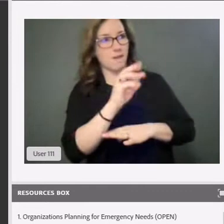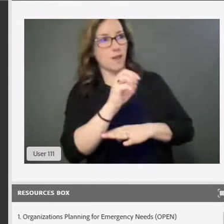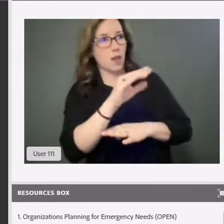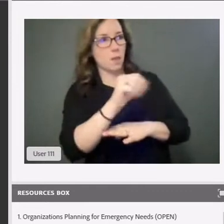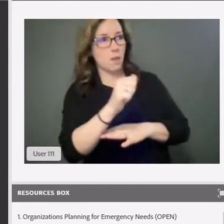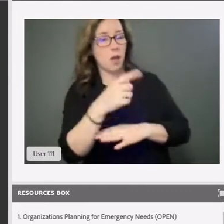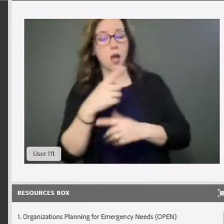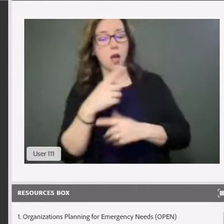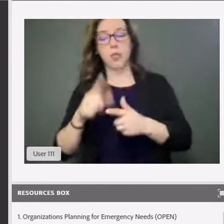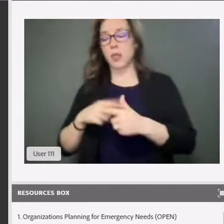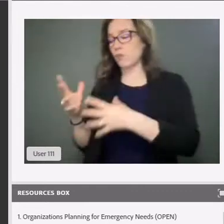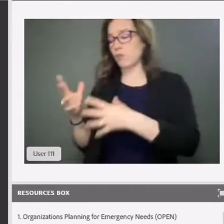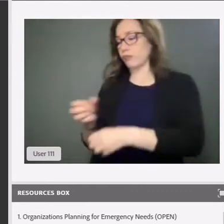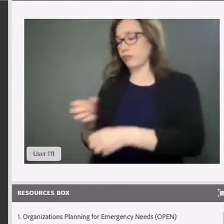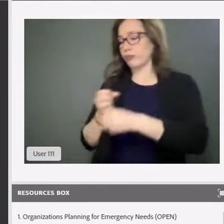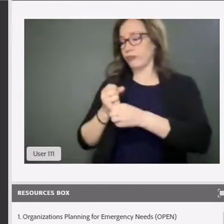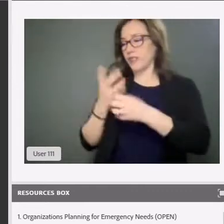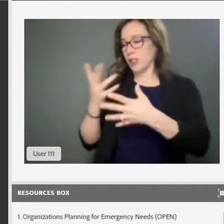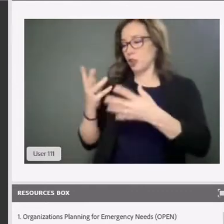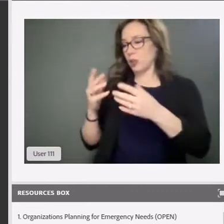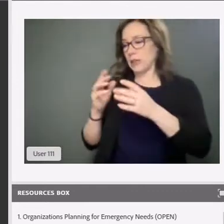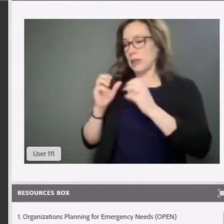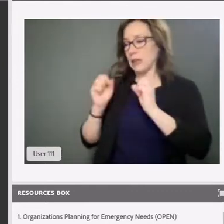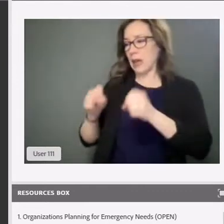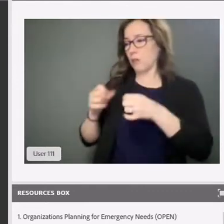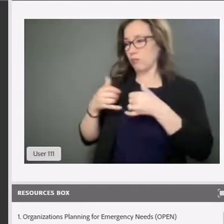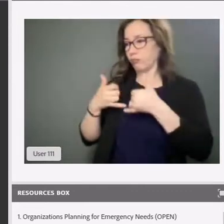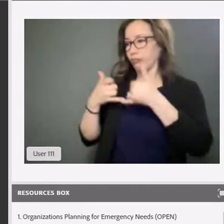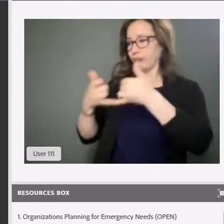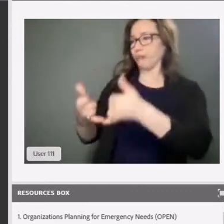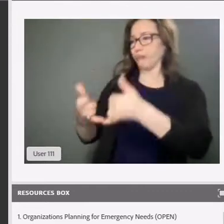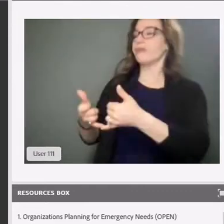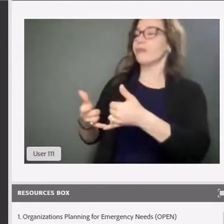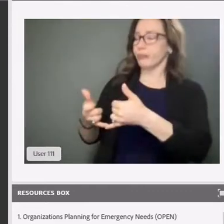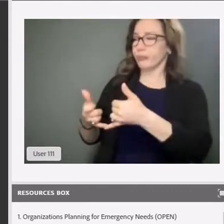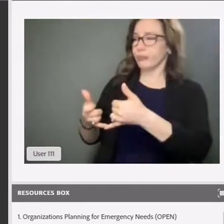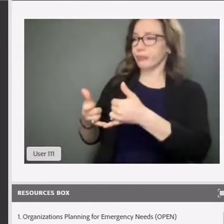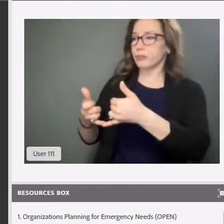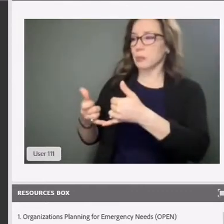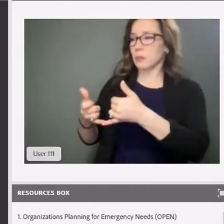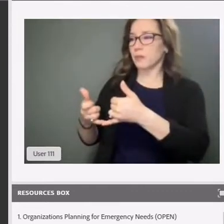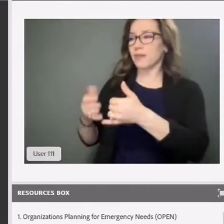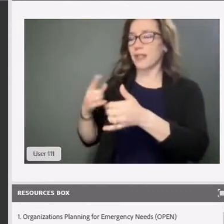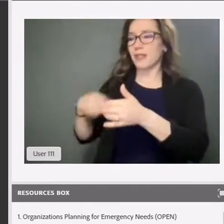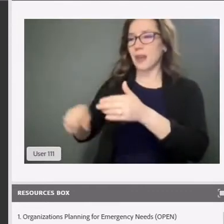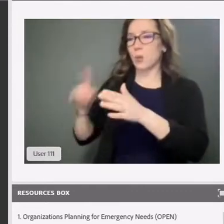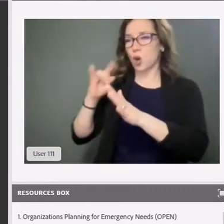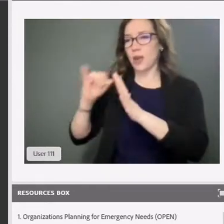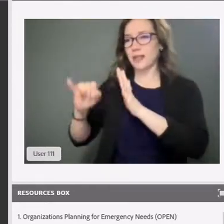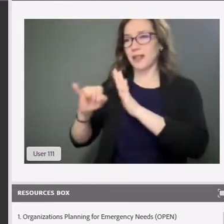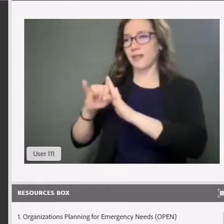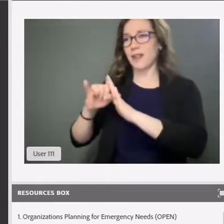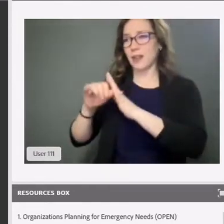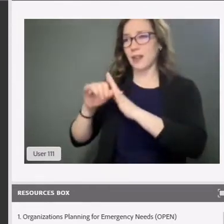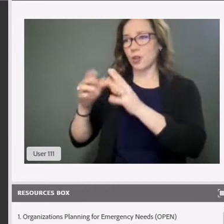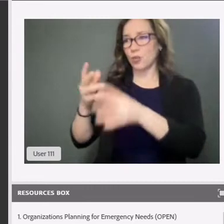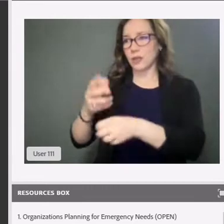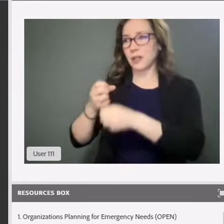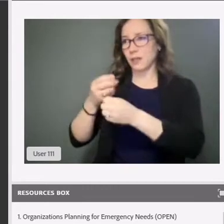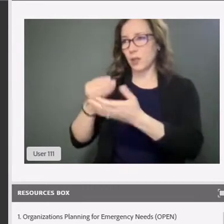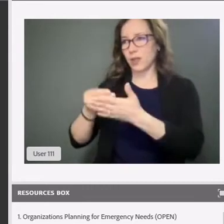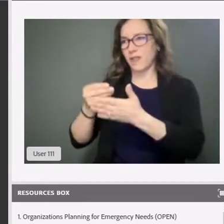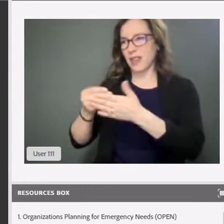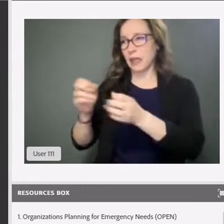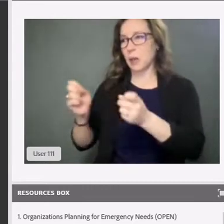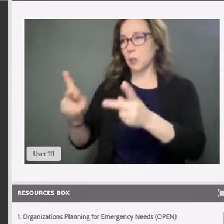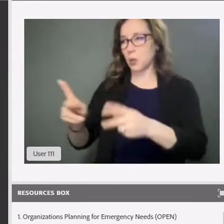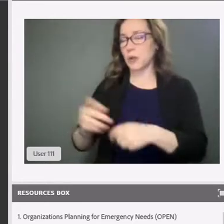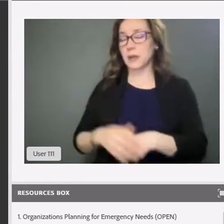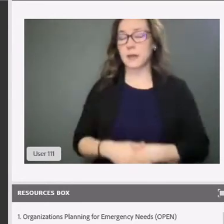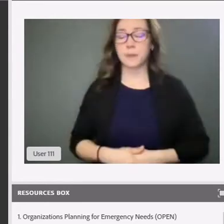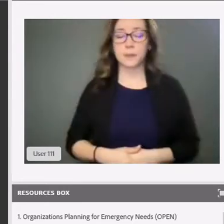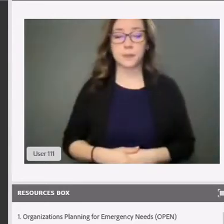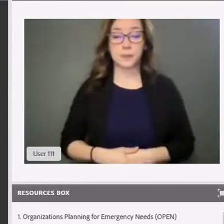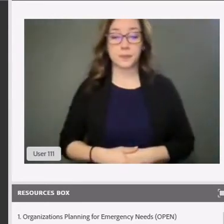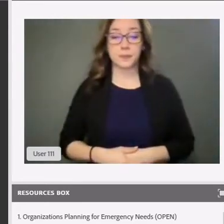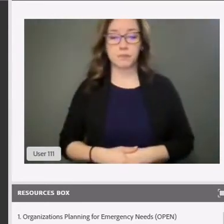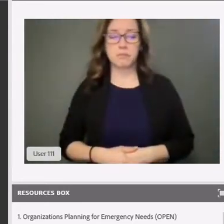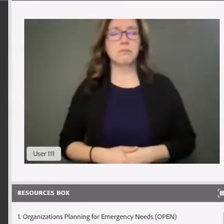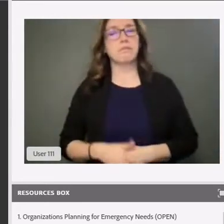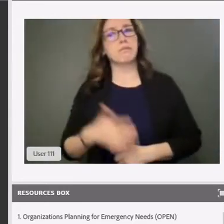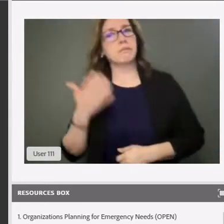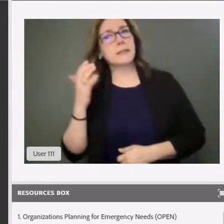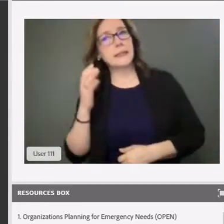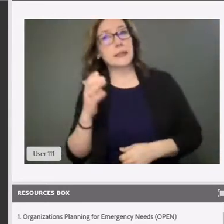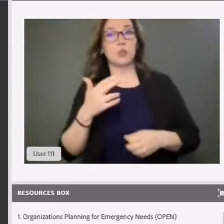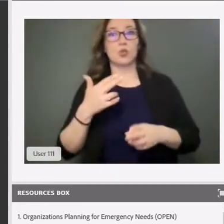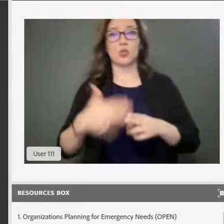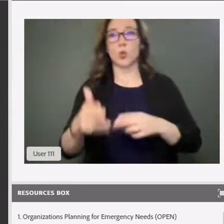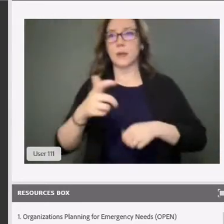can award them the funding that they were identified to receive in the notice of funding opportunity. So while that seems very